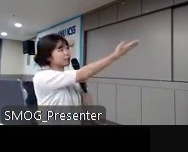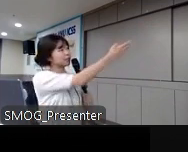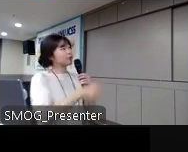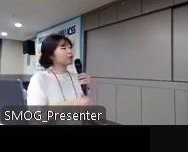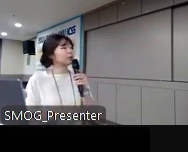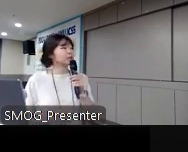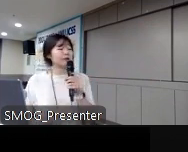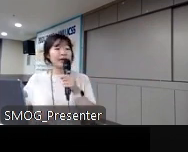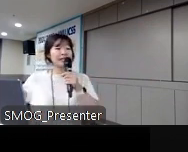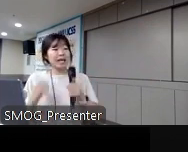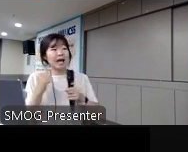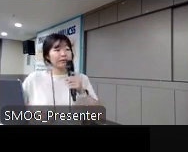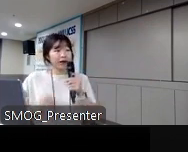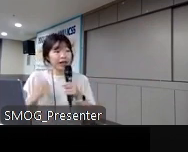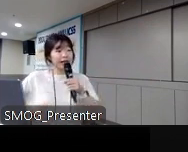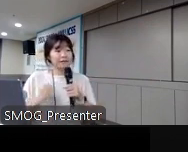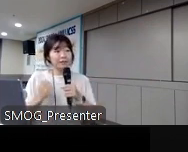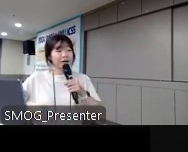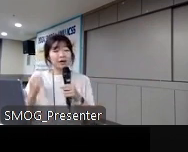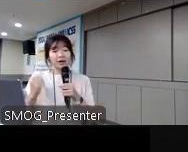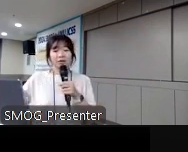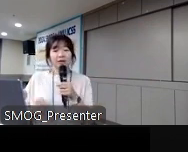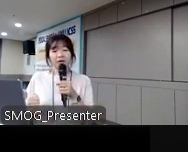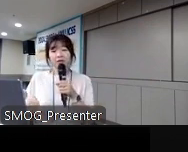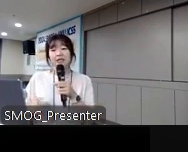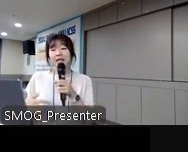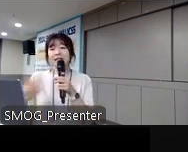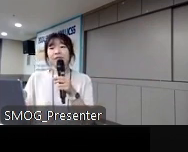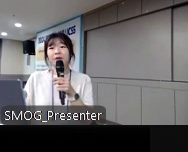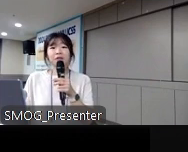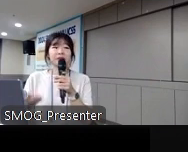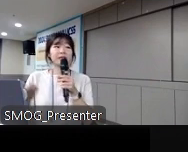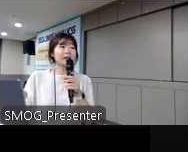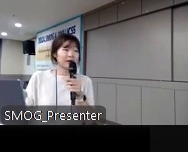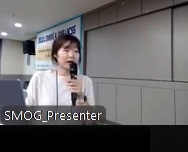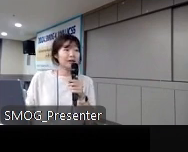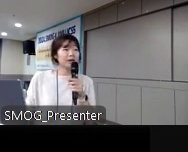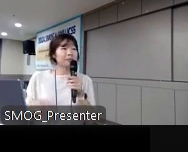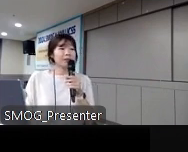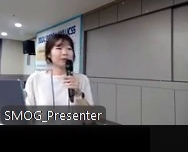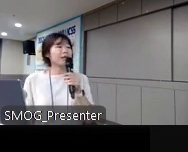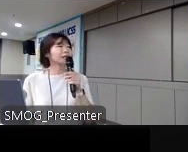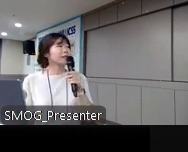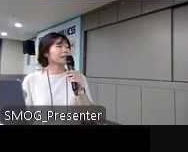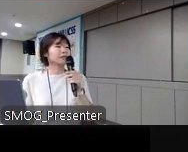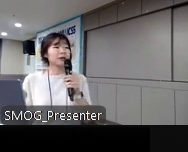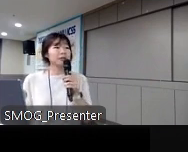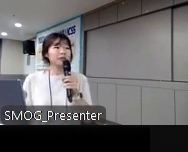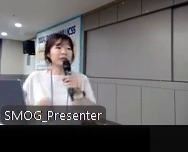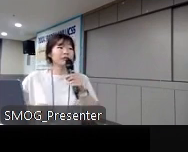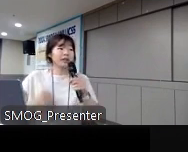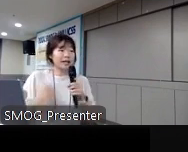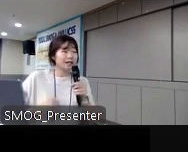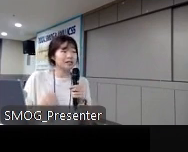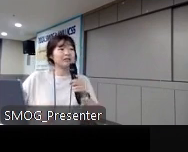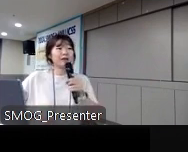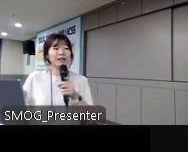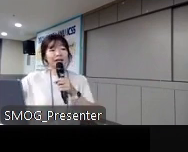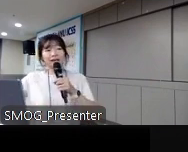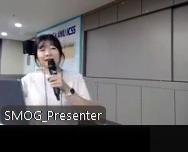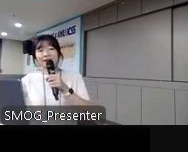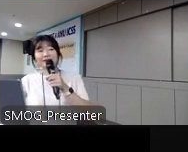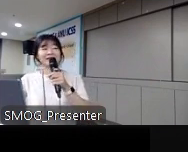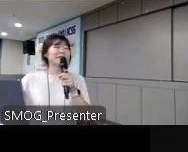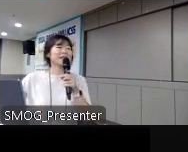example before, so if I say I ran, you can't say that's false, you didn't run, but you can't say that's false, you didn't run like this, you ran